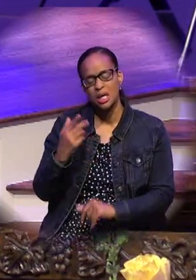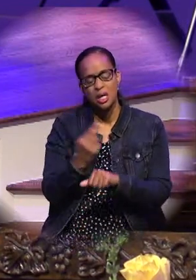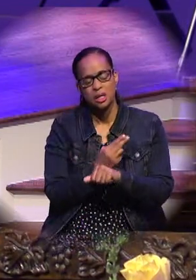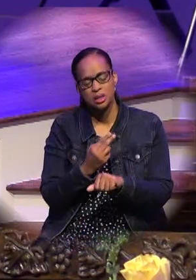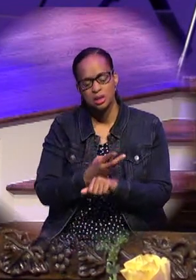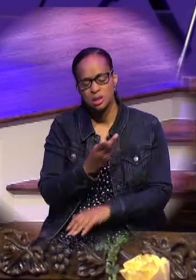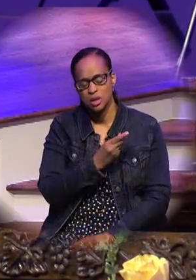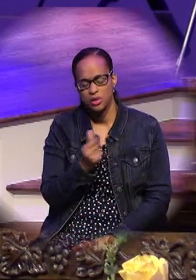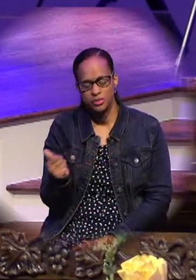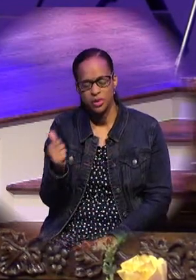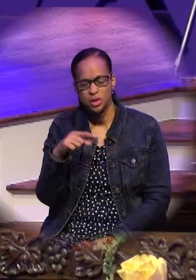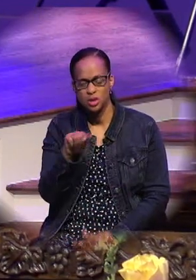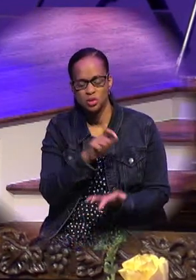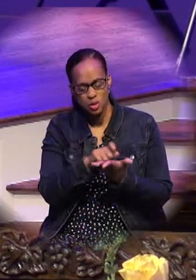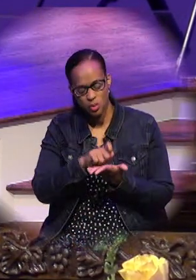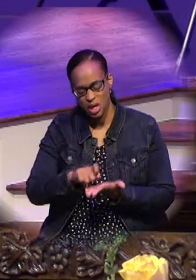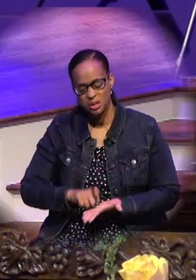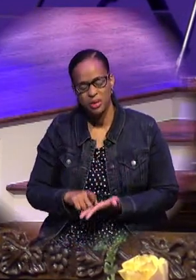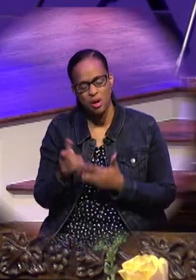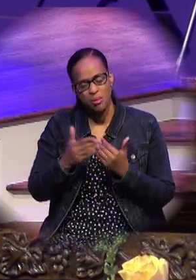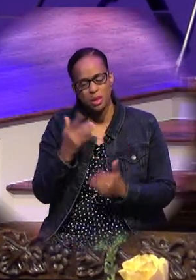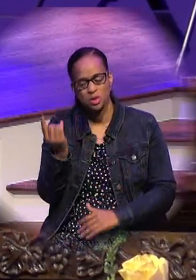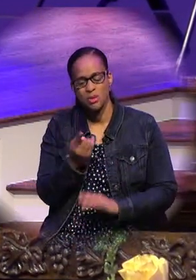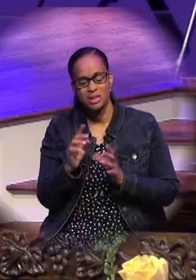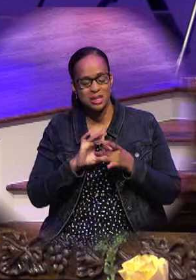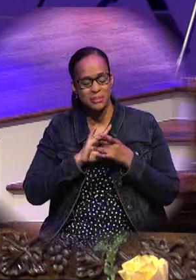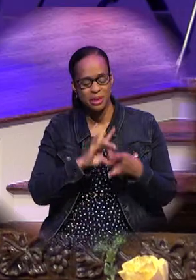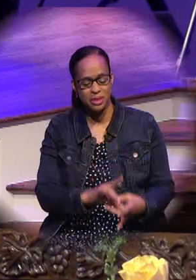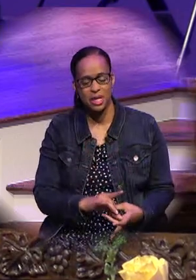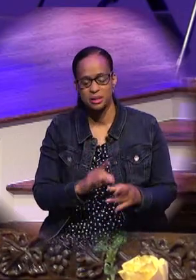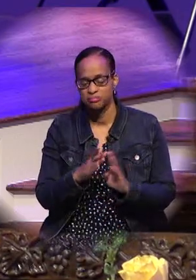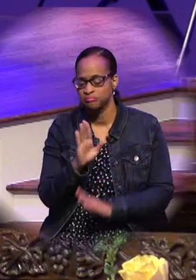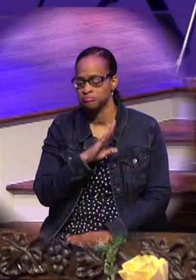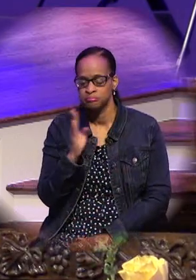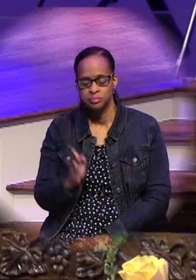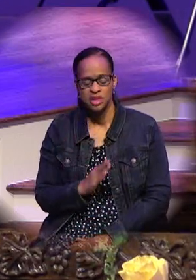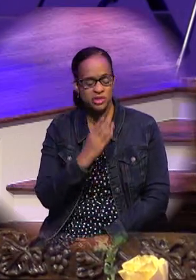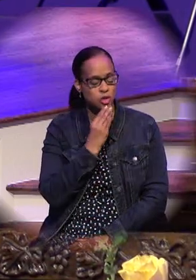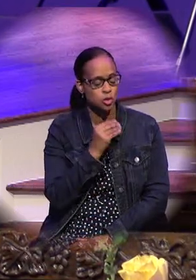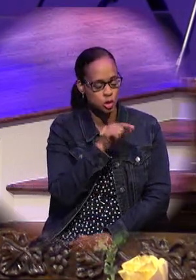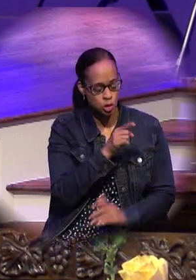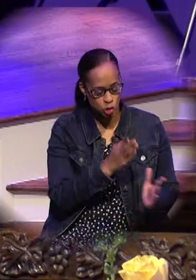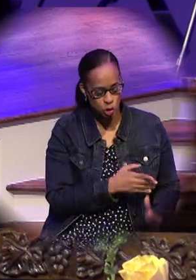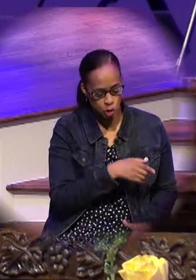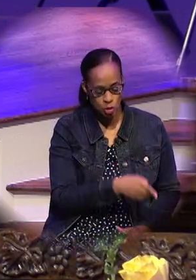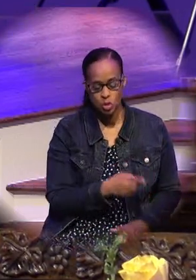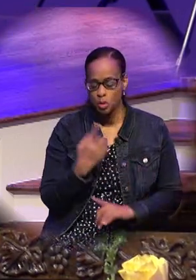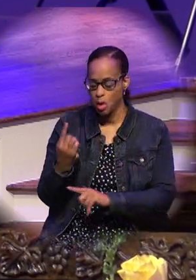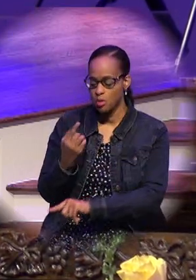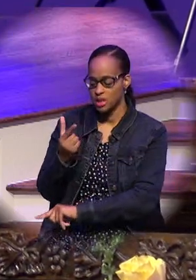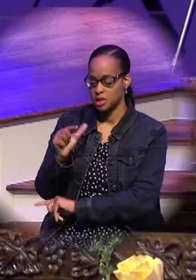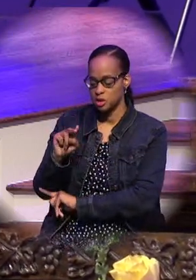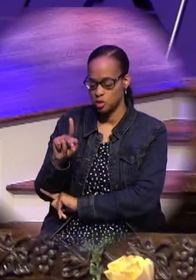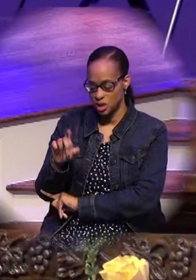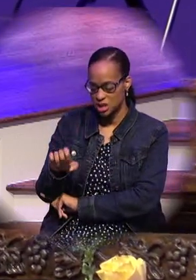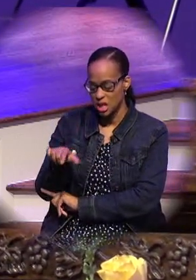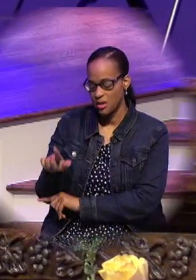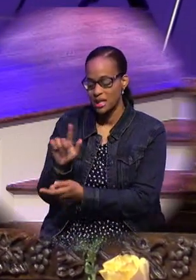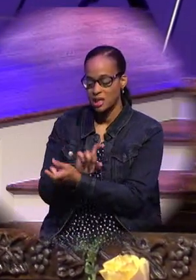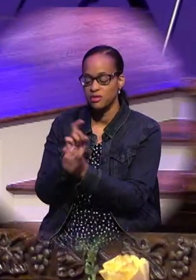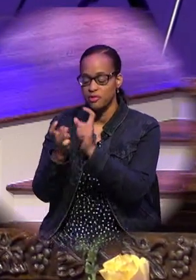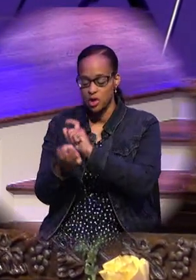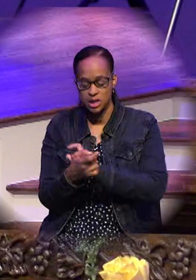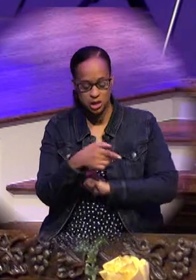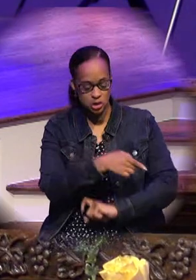few rabbinic writings, but it was almost always applied, in fact, never to a Jew, always to a Gentile who had converted